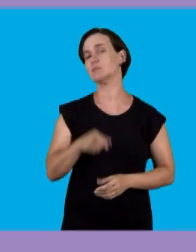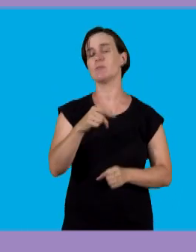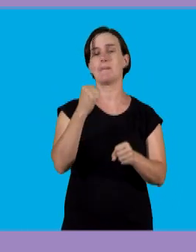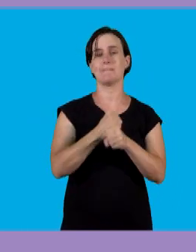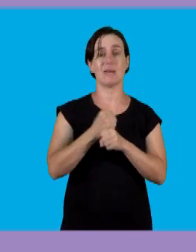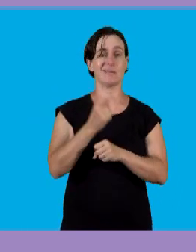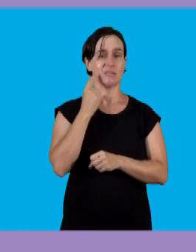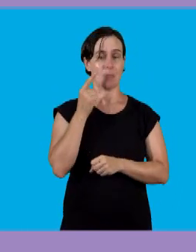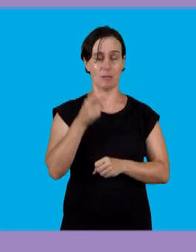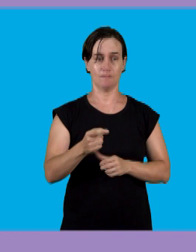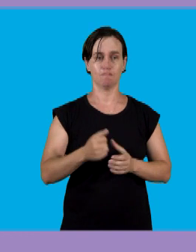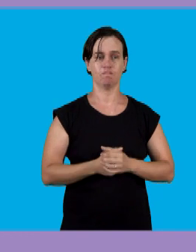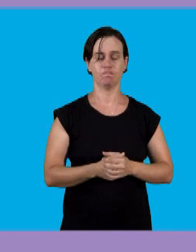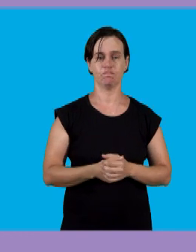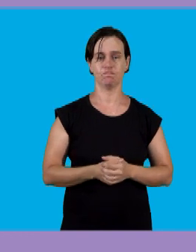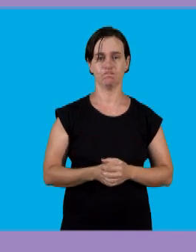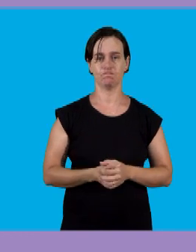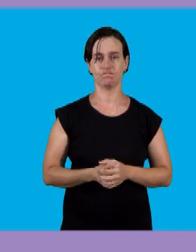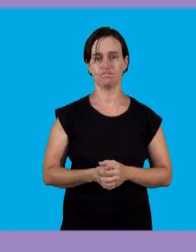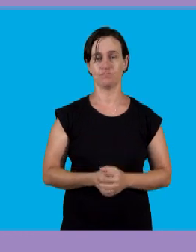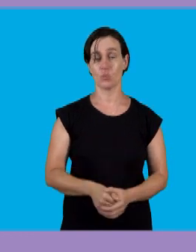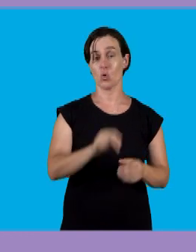following expressions. So we have there